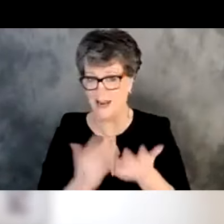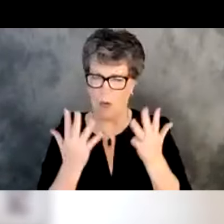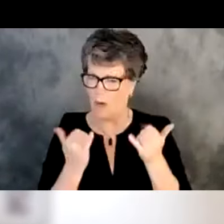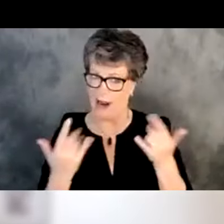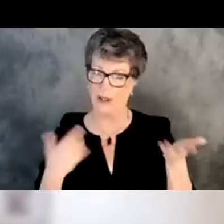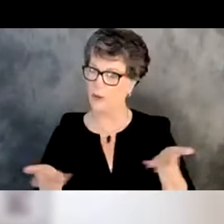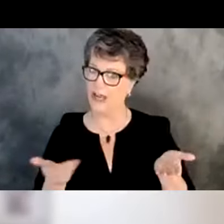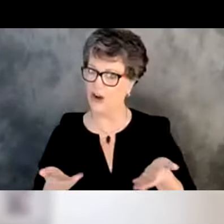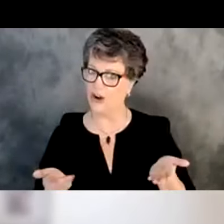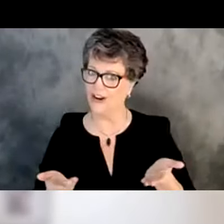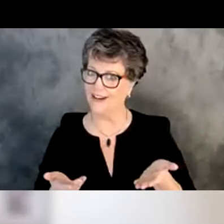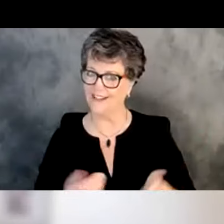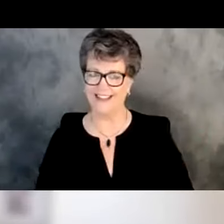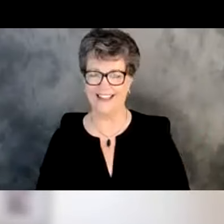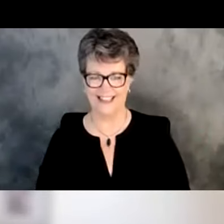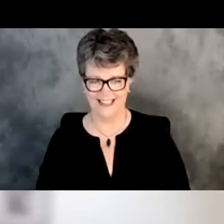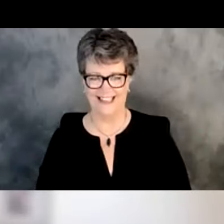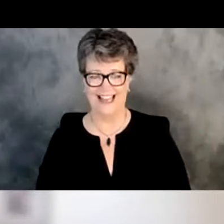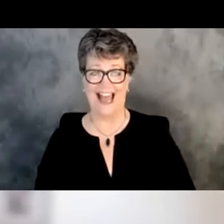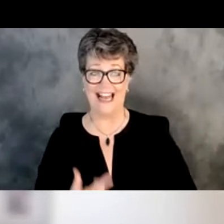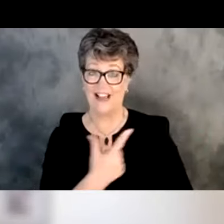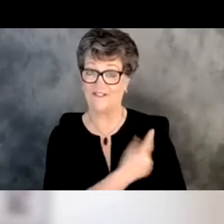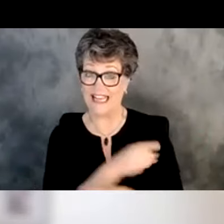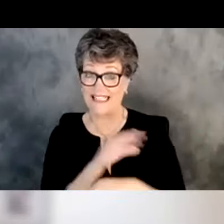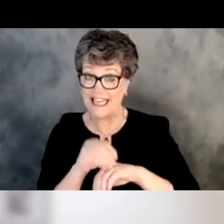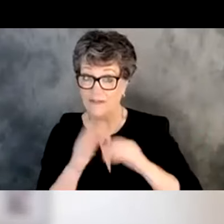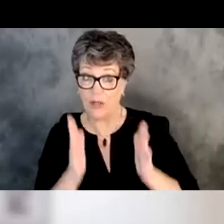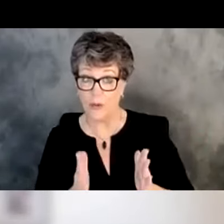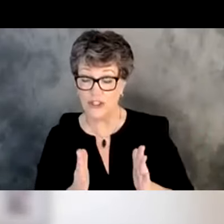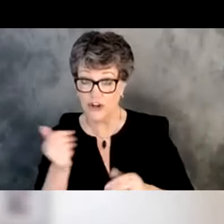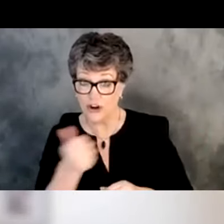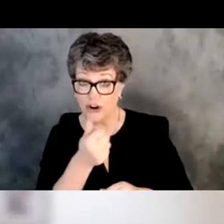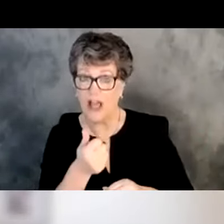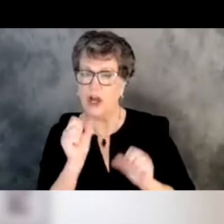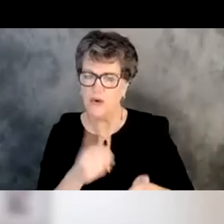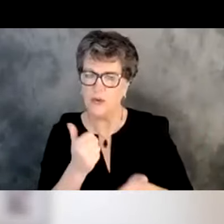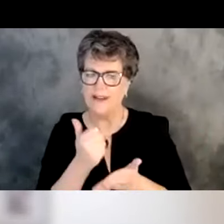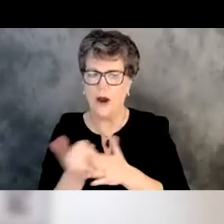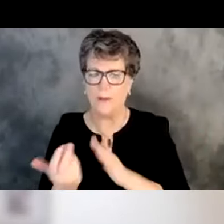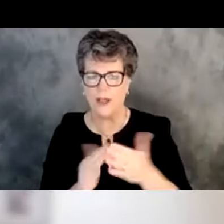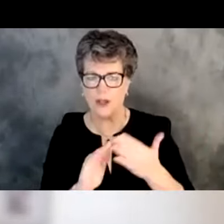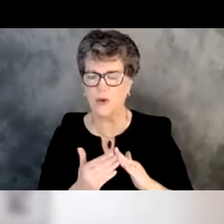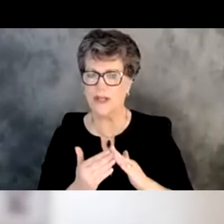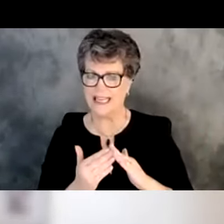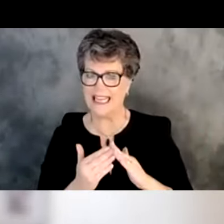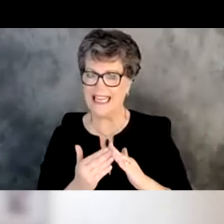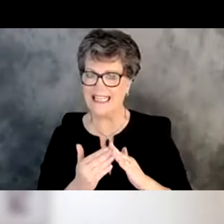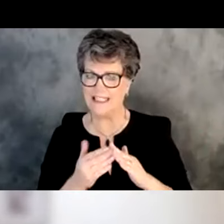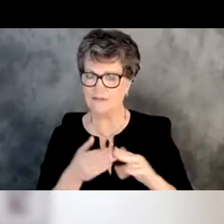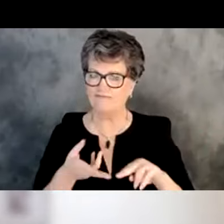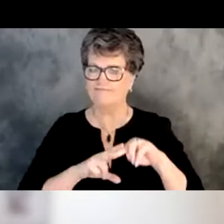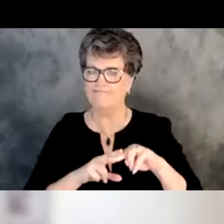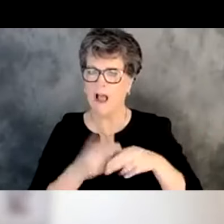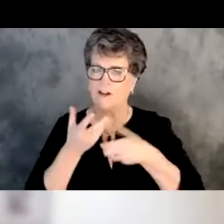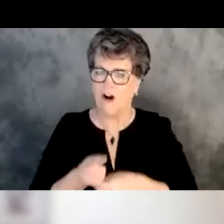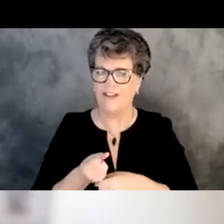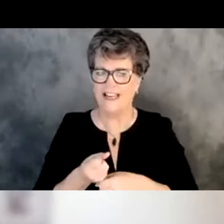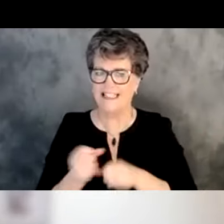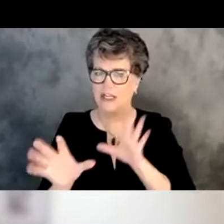here? As a vaccine influencer, you can help our communities gain confidence in their vaccine